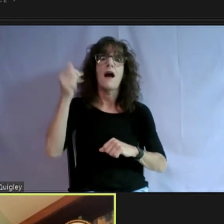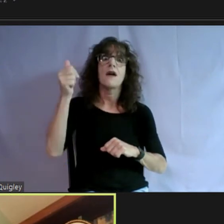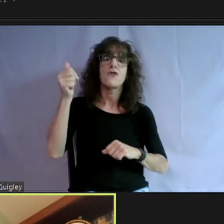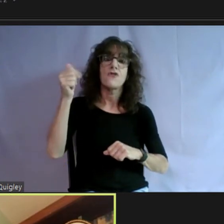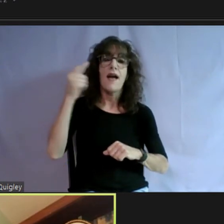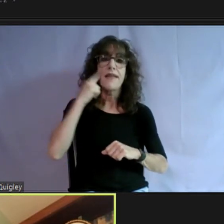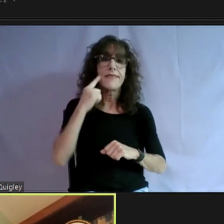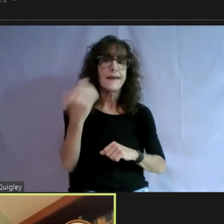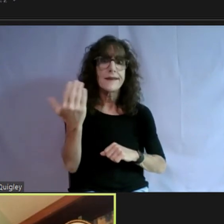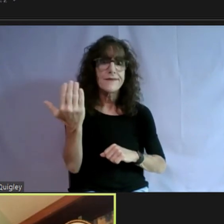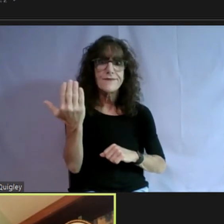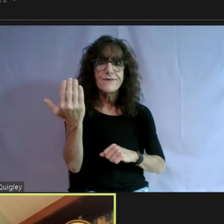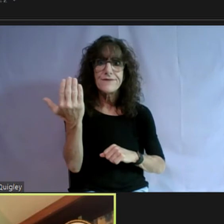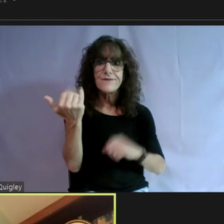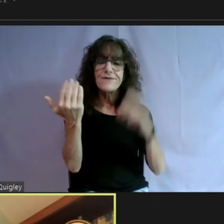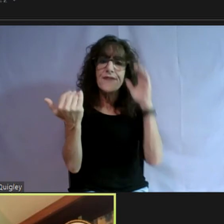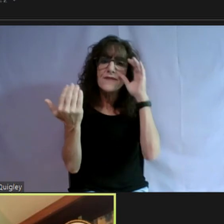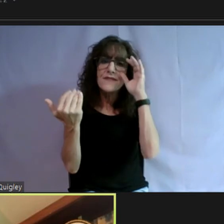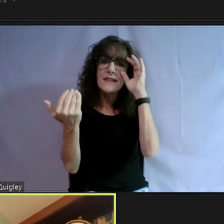at 15.